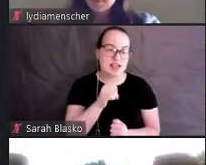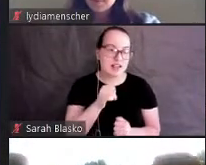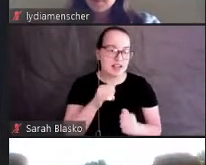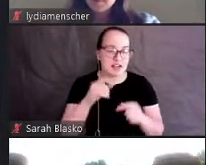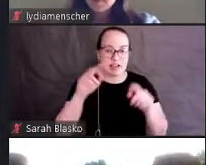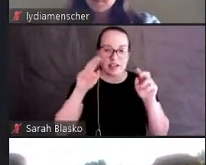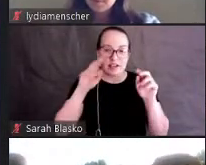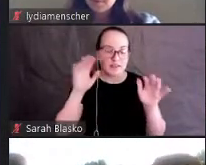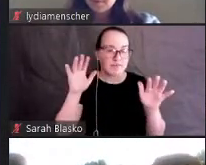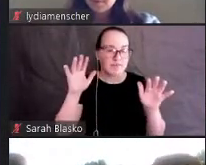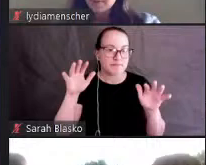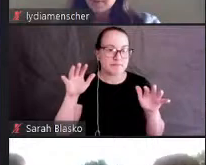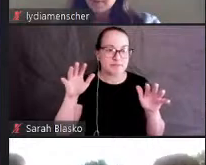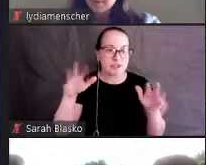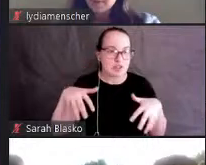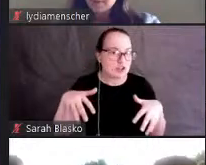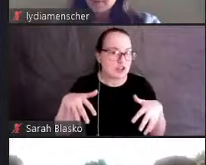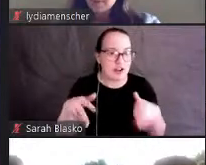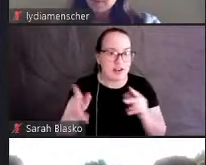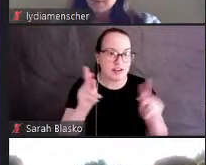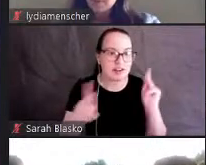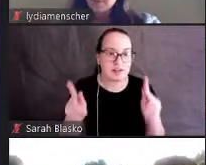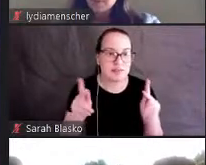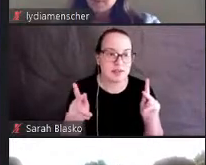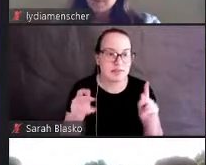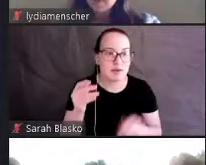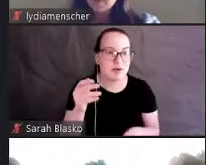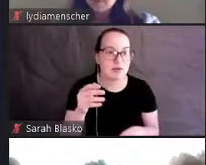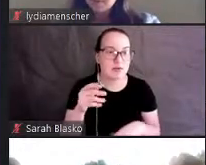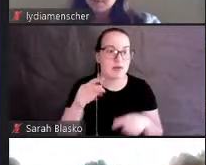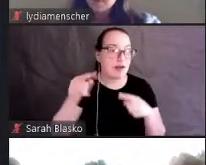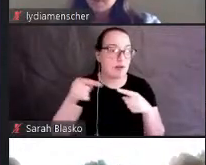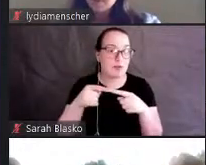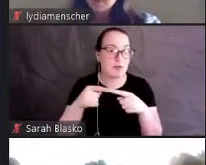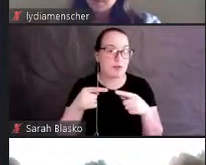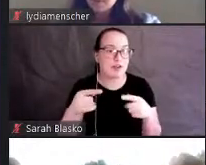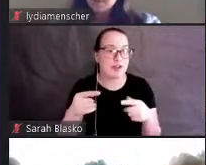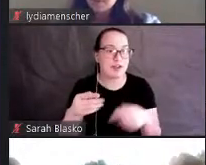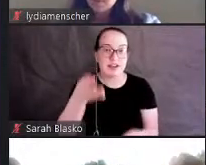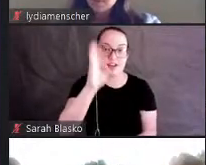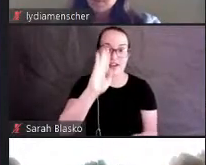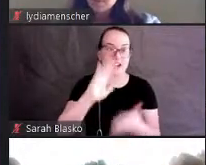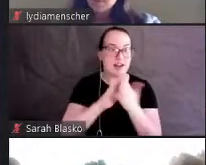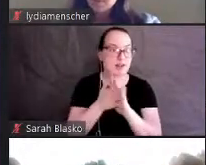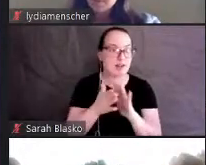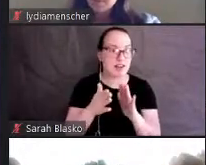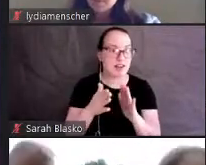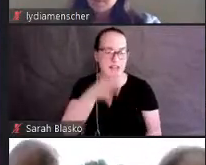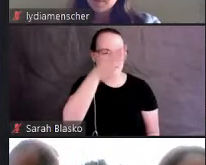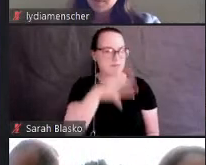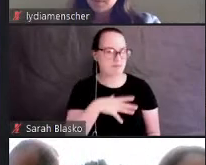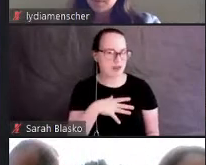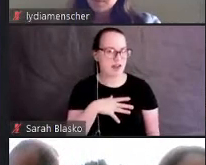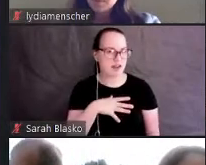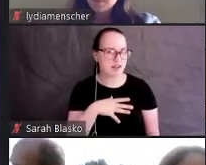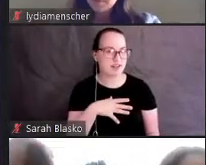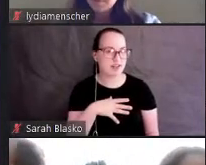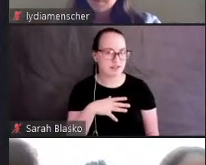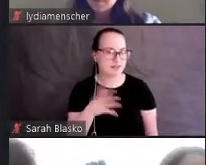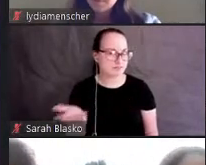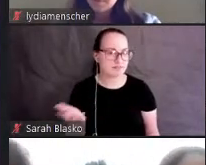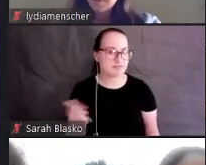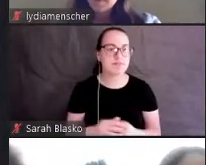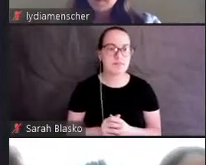a man. But in Jesus, we see God's ultimate missional nature. He